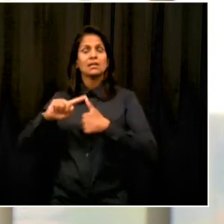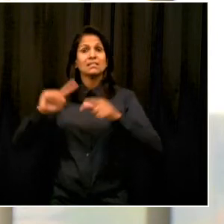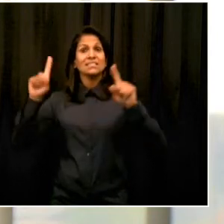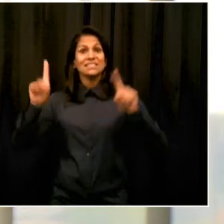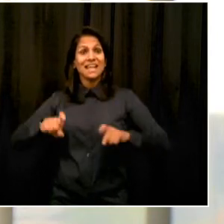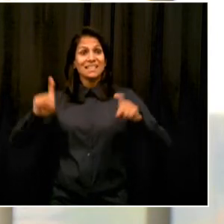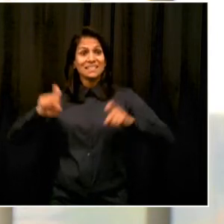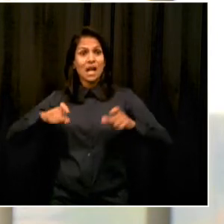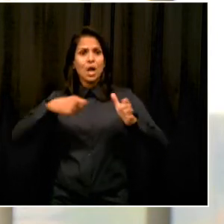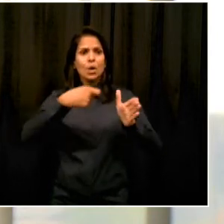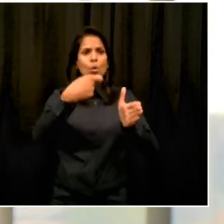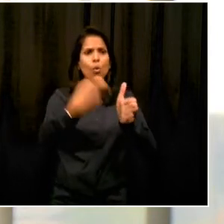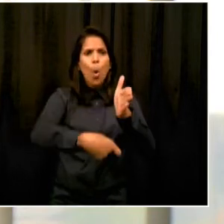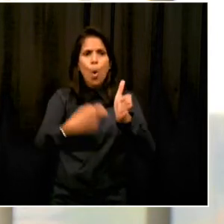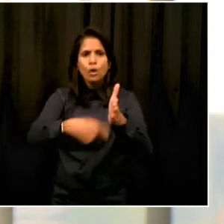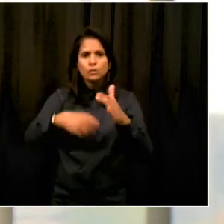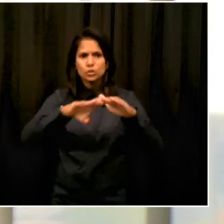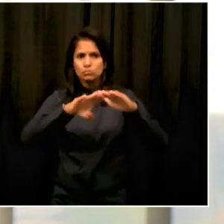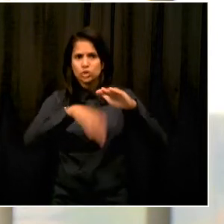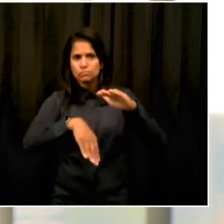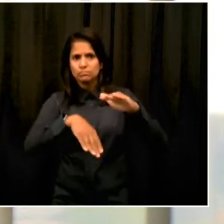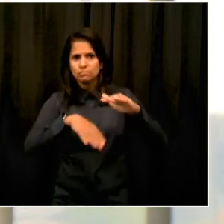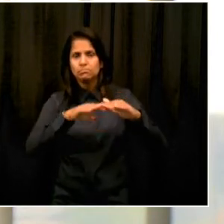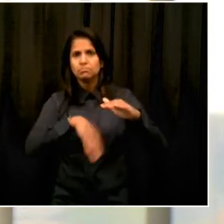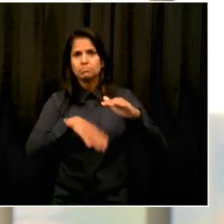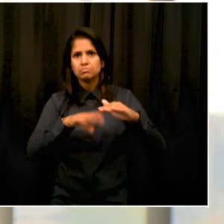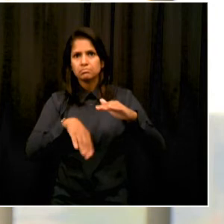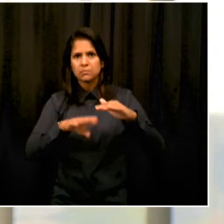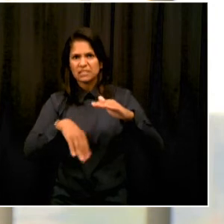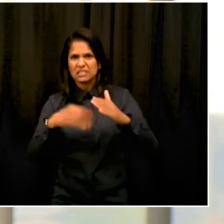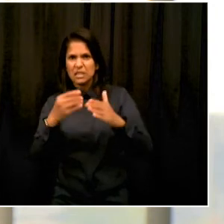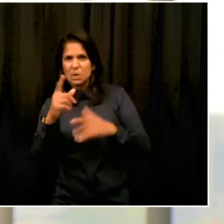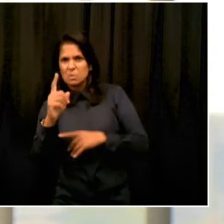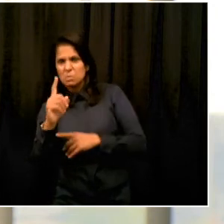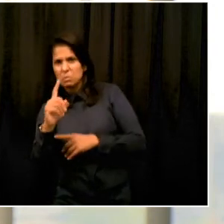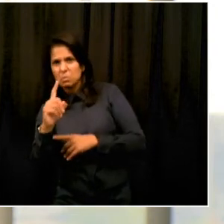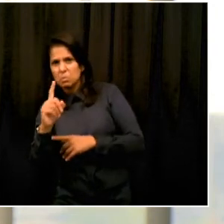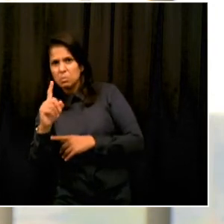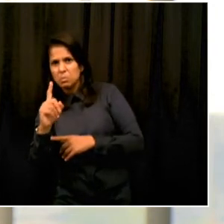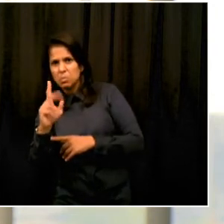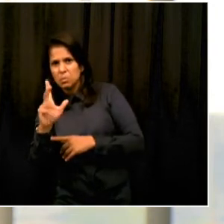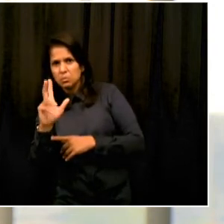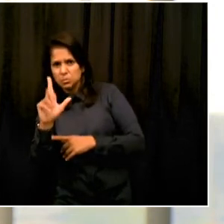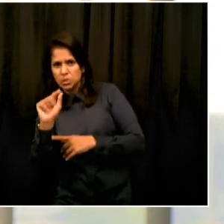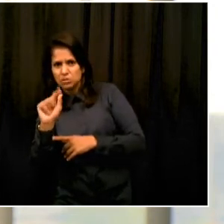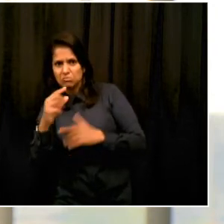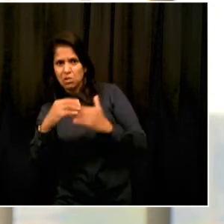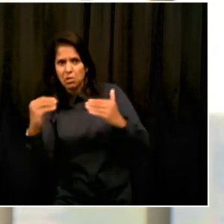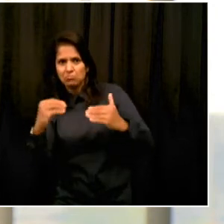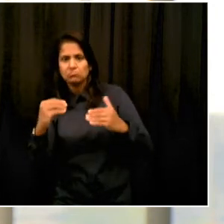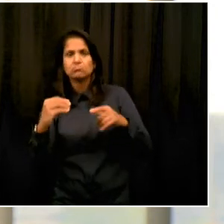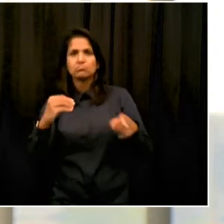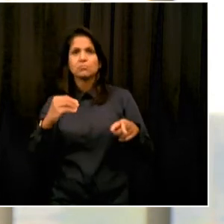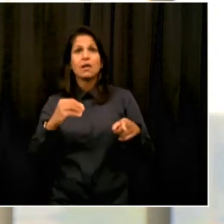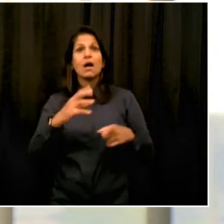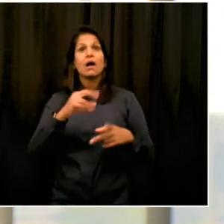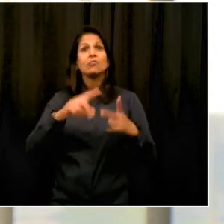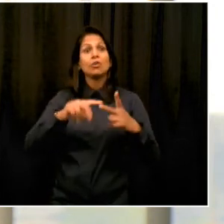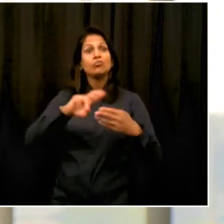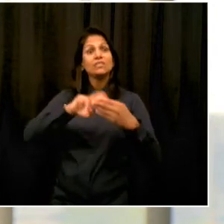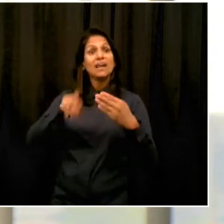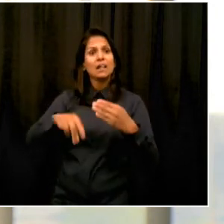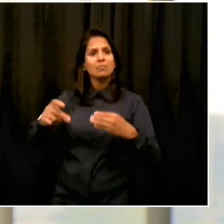results that can be gotten in less than 20 minutes, and tests that cost $5 to $10. And so it's the city's commitment